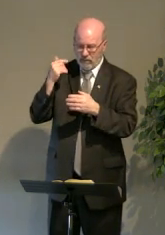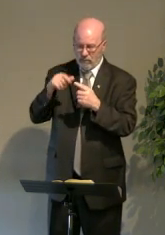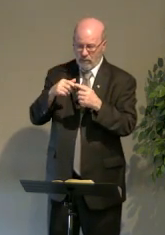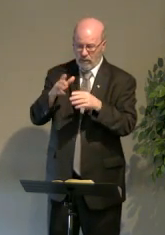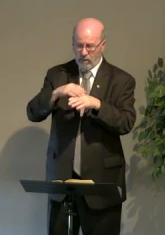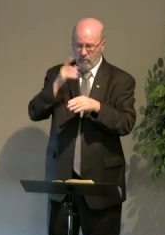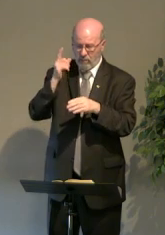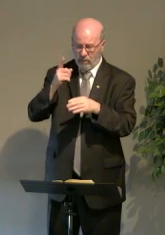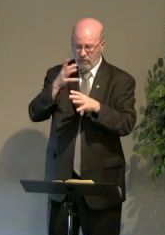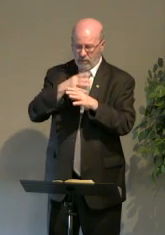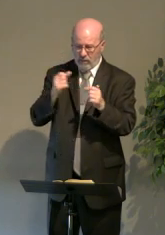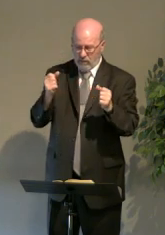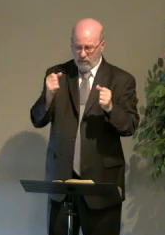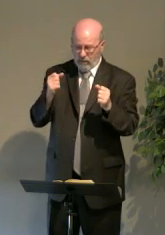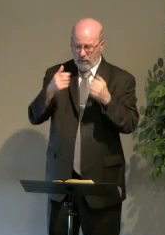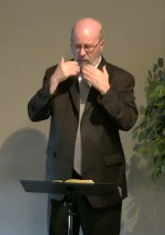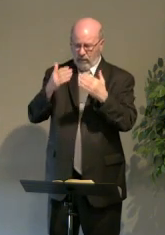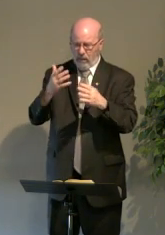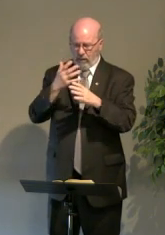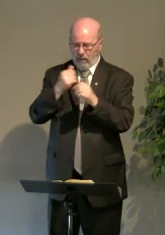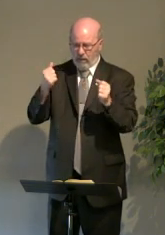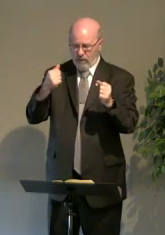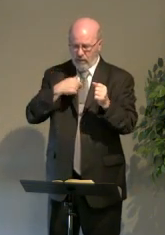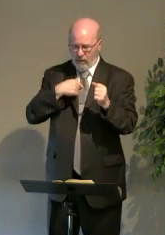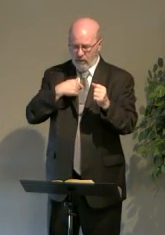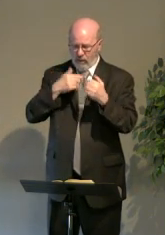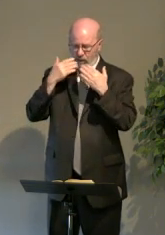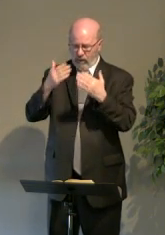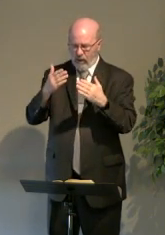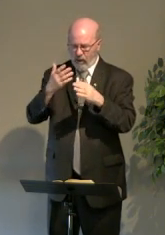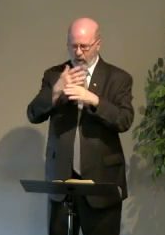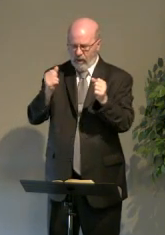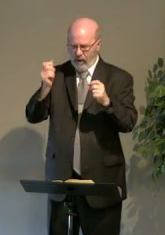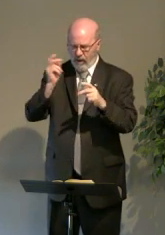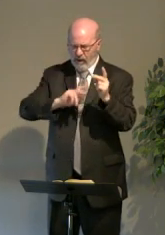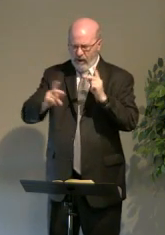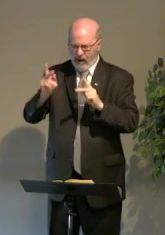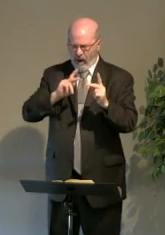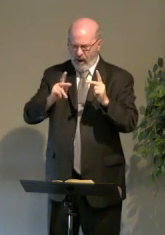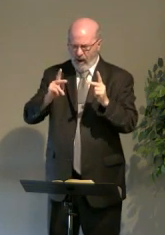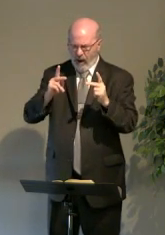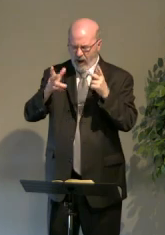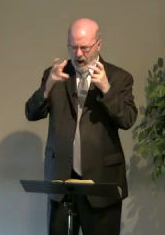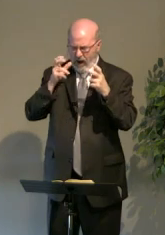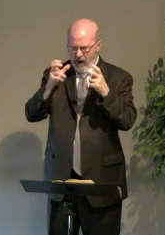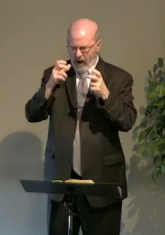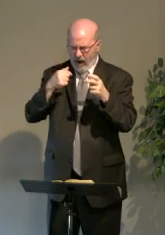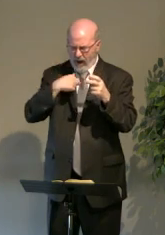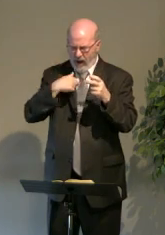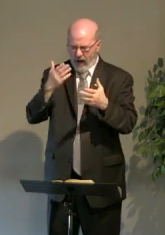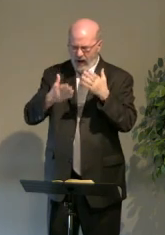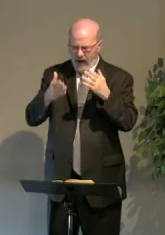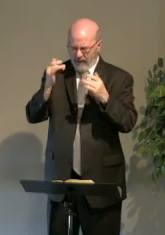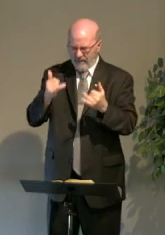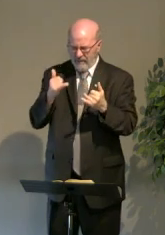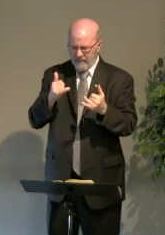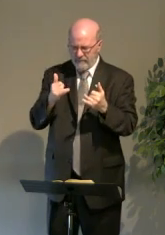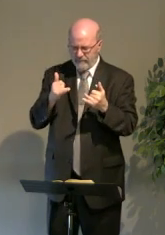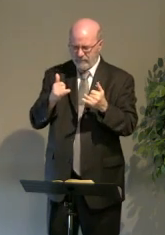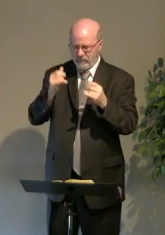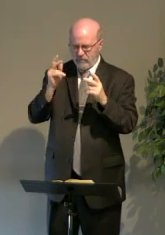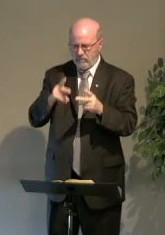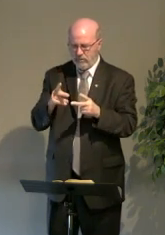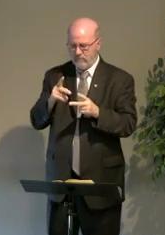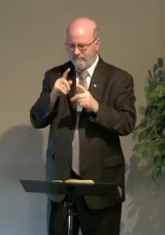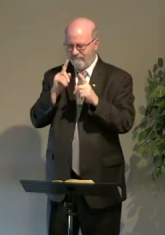I called upon you for salvation. Thank you for saving me. Thank you for saving those within the sound of my voice. And Lord, perhaps today there's